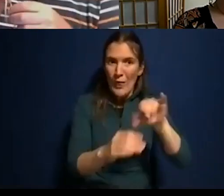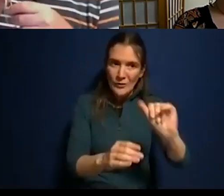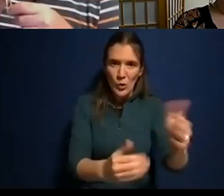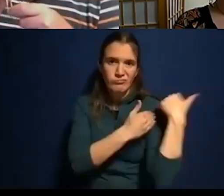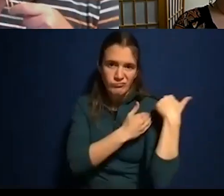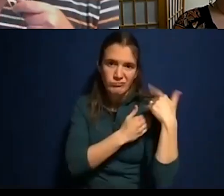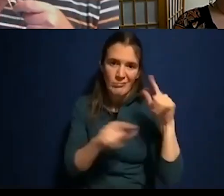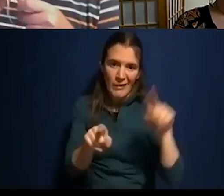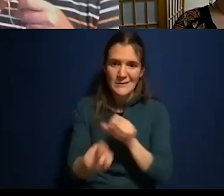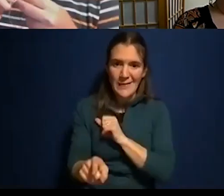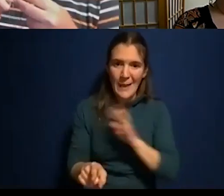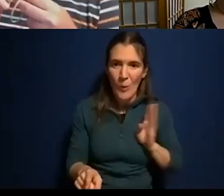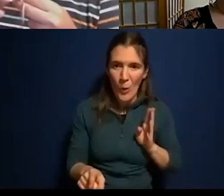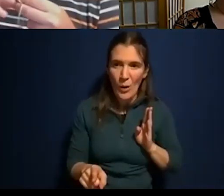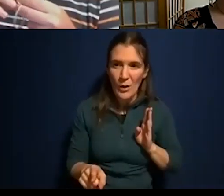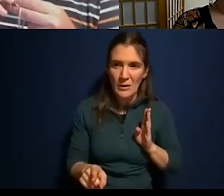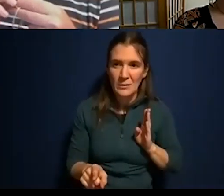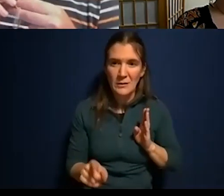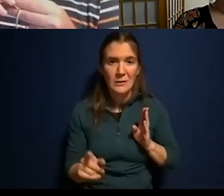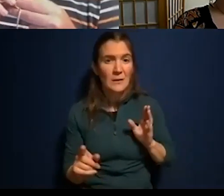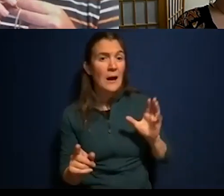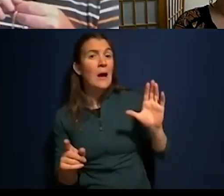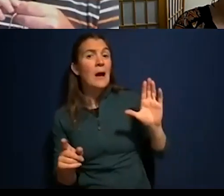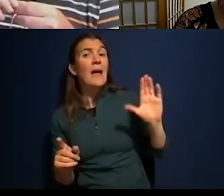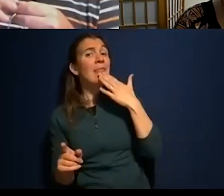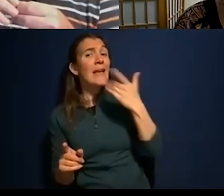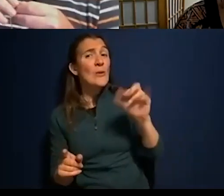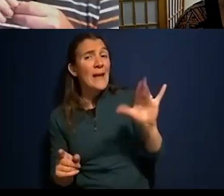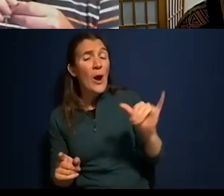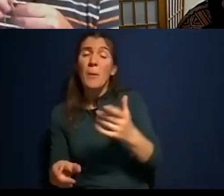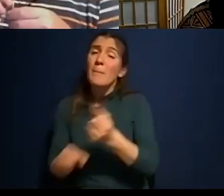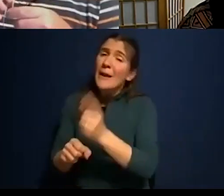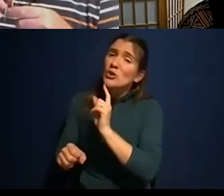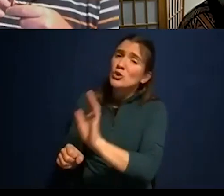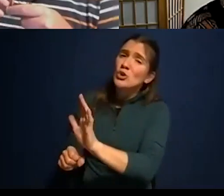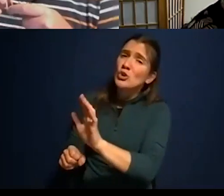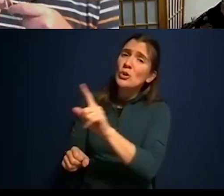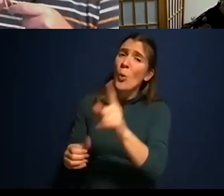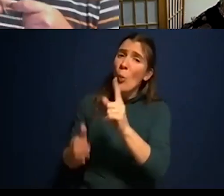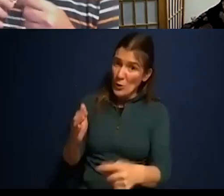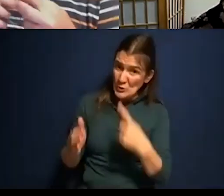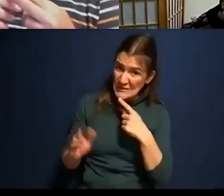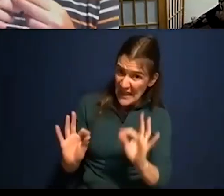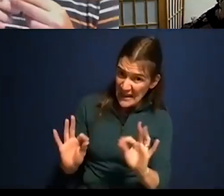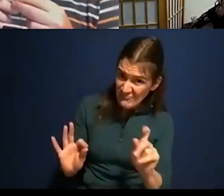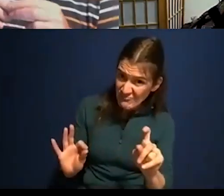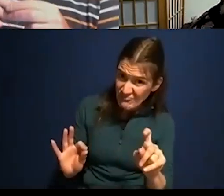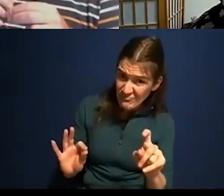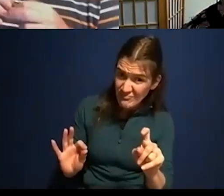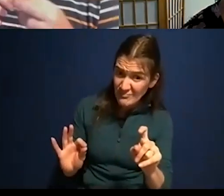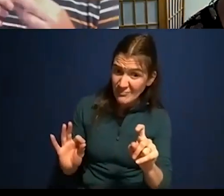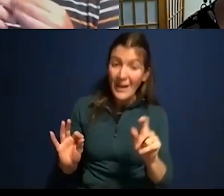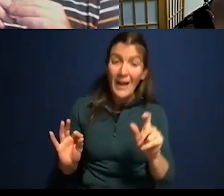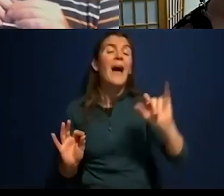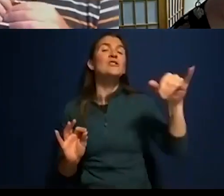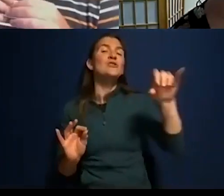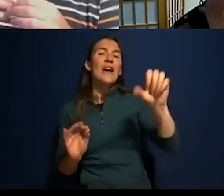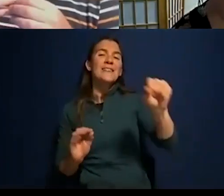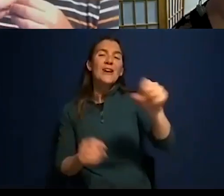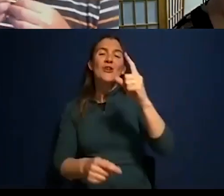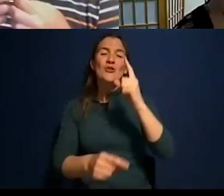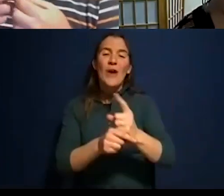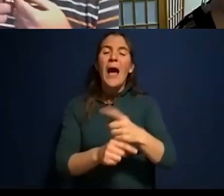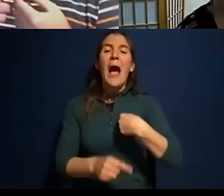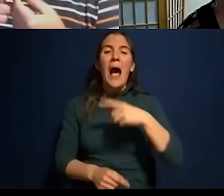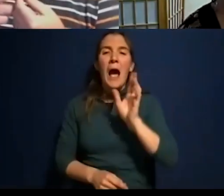member. But okay, Gary, thank you. I just wanted to make sure that that was what she was saying, Jessica. Yeah, it wasn't